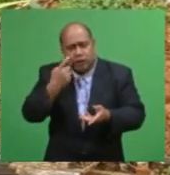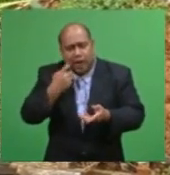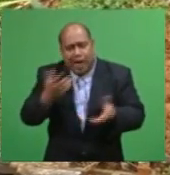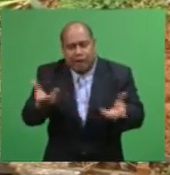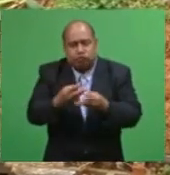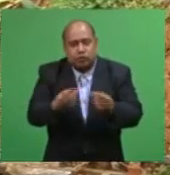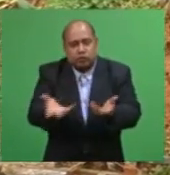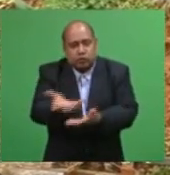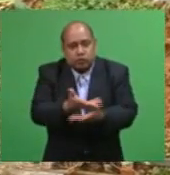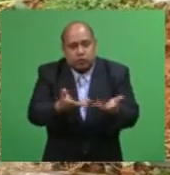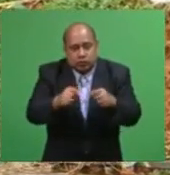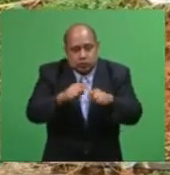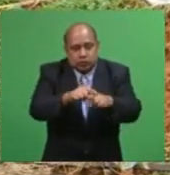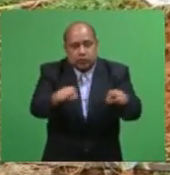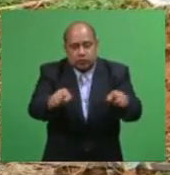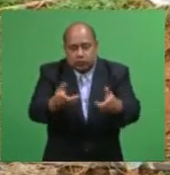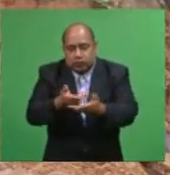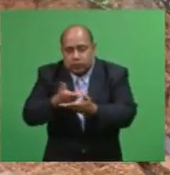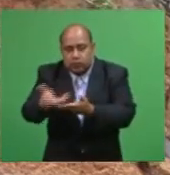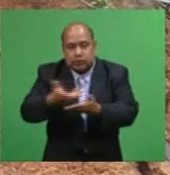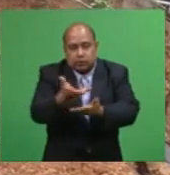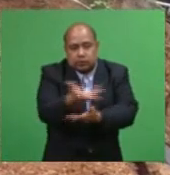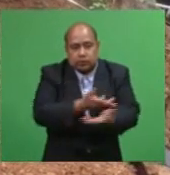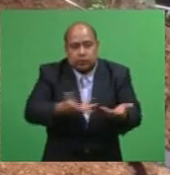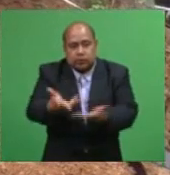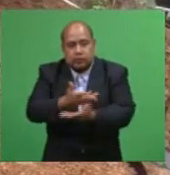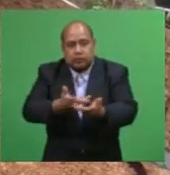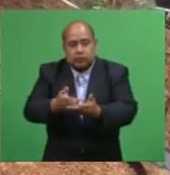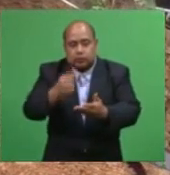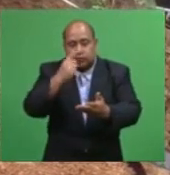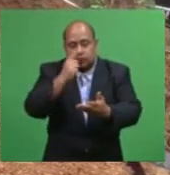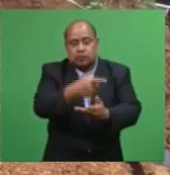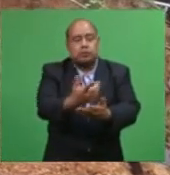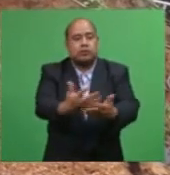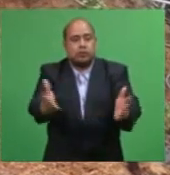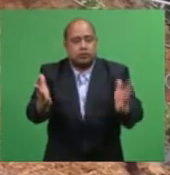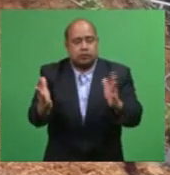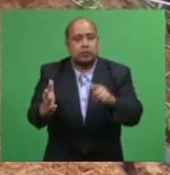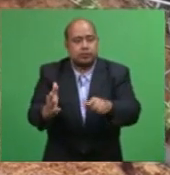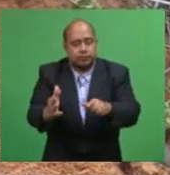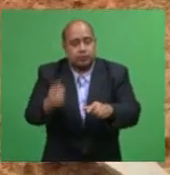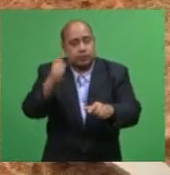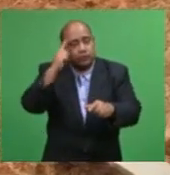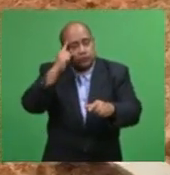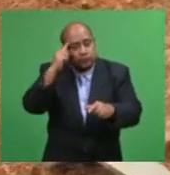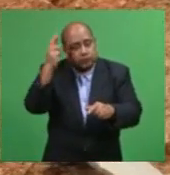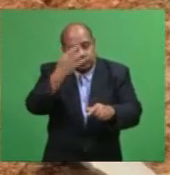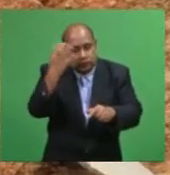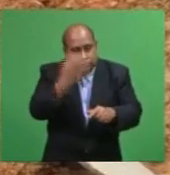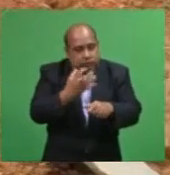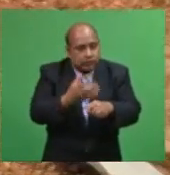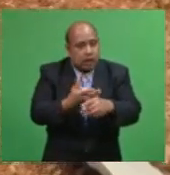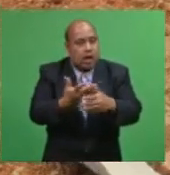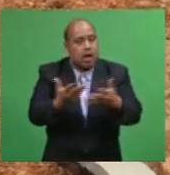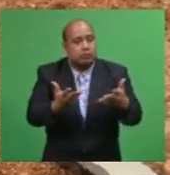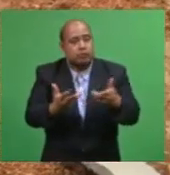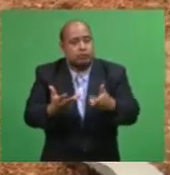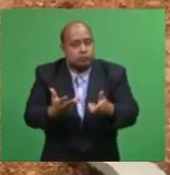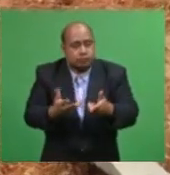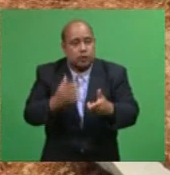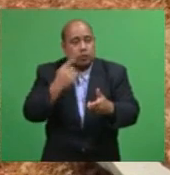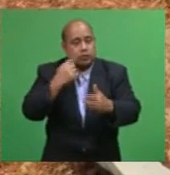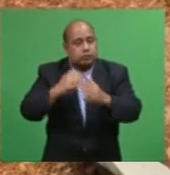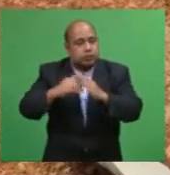settlements. The Permanent Secretary for Housing says the risk increases when people build houses in informal areas without